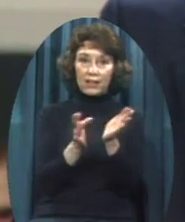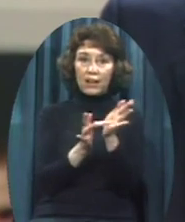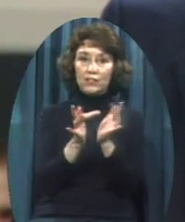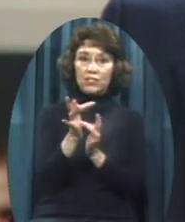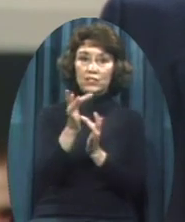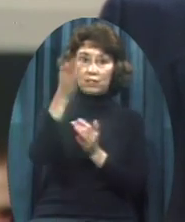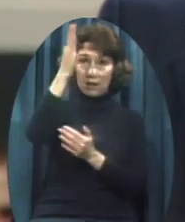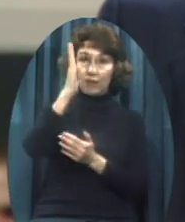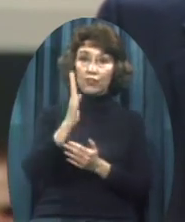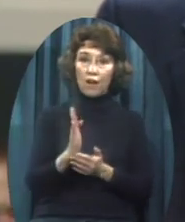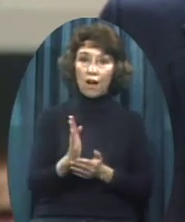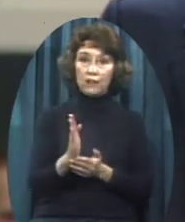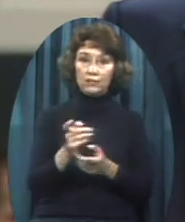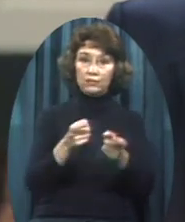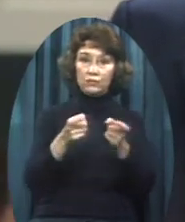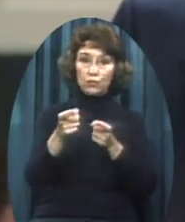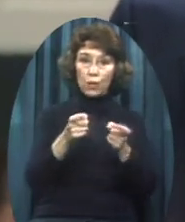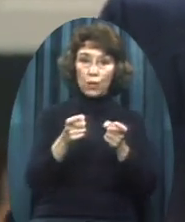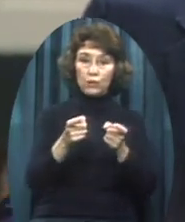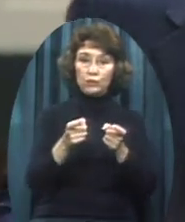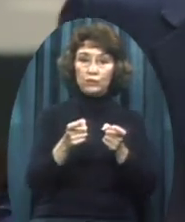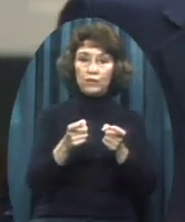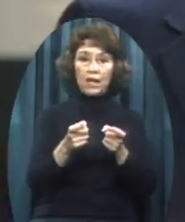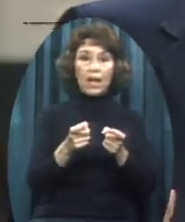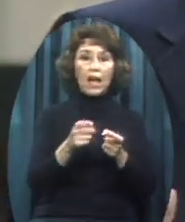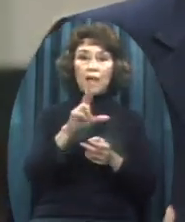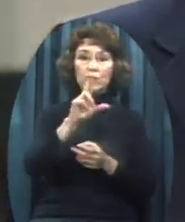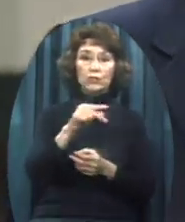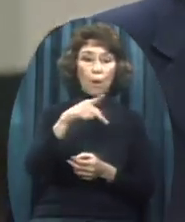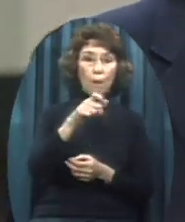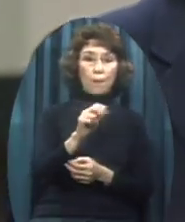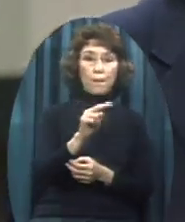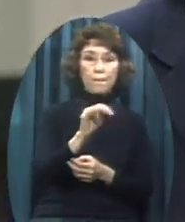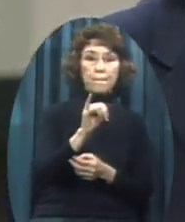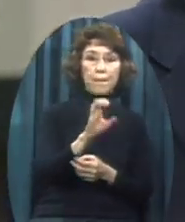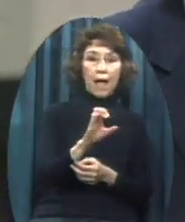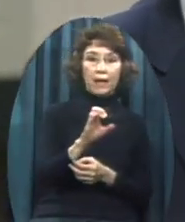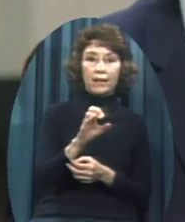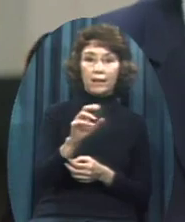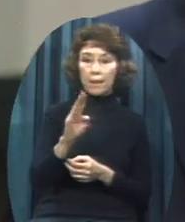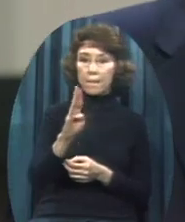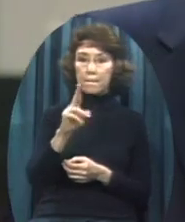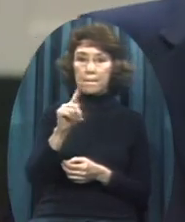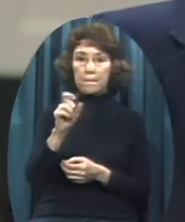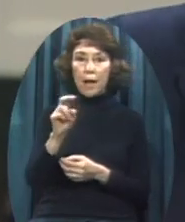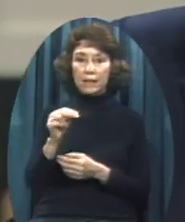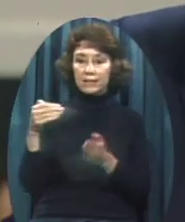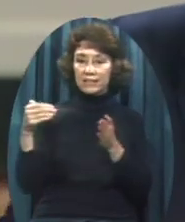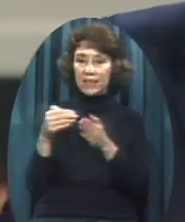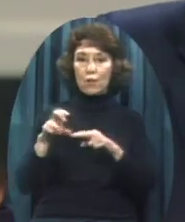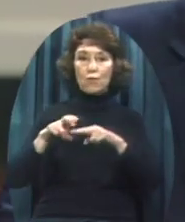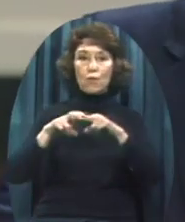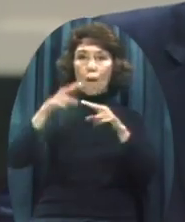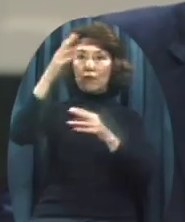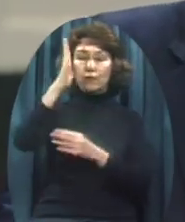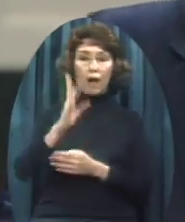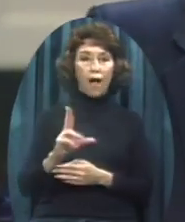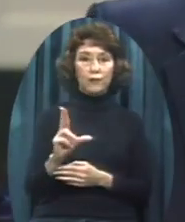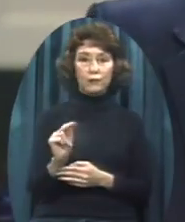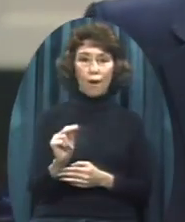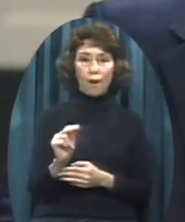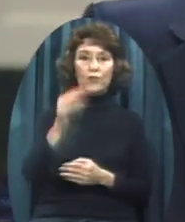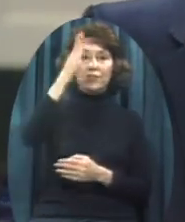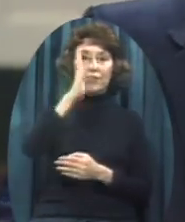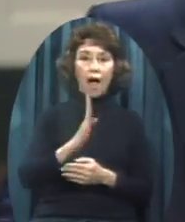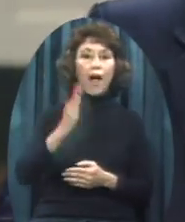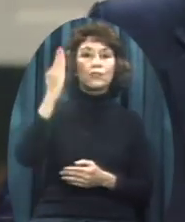panic buttons near the throne, and if there were, one isn't leaning toward it. Everything's under control. A second definition for the Sermon on the Mount is